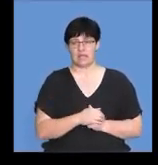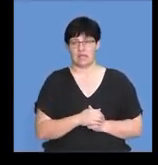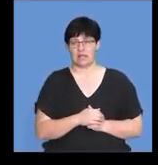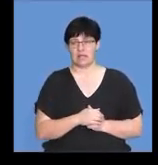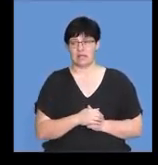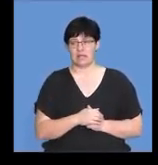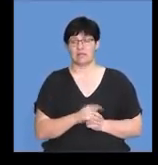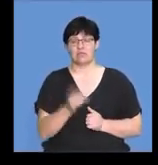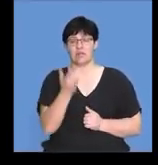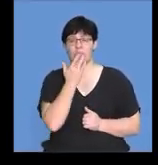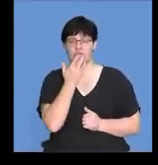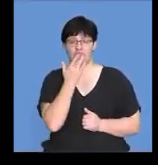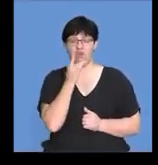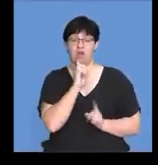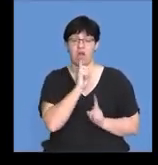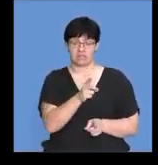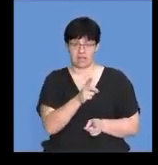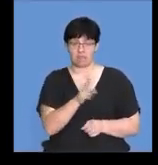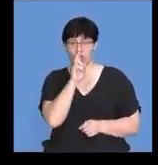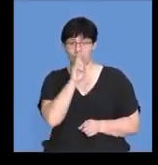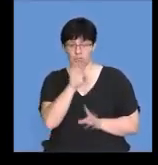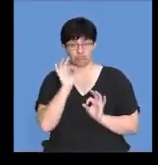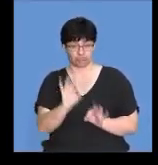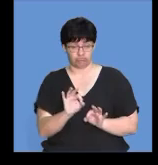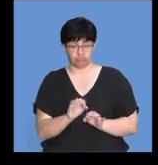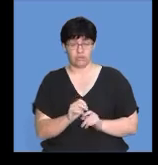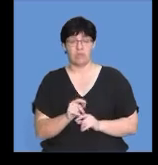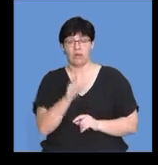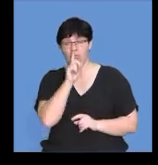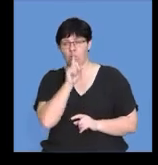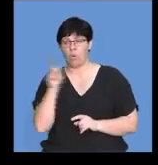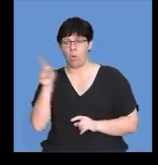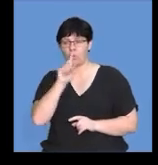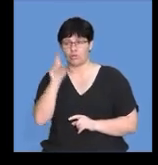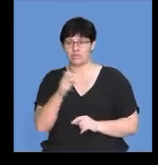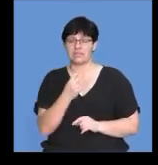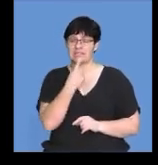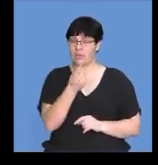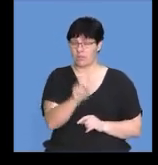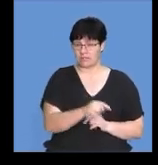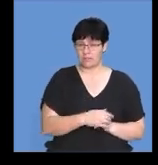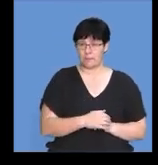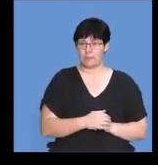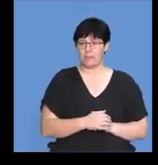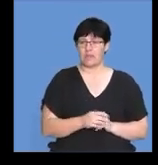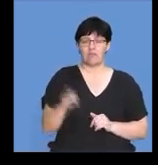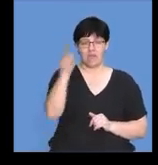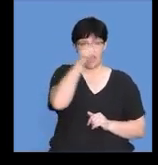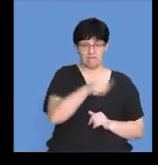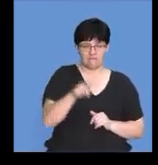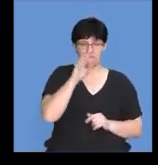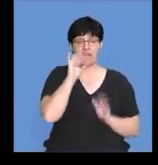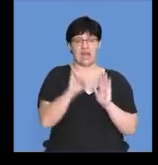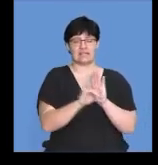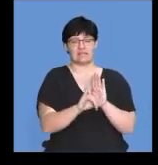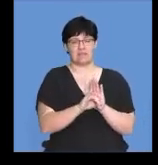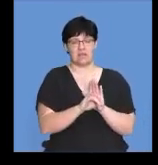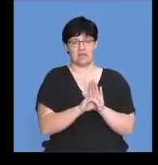was the preferred answer, and this seems to be correct. Let's go to that question and see what it was. So here you had to